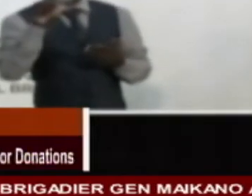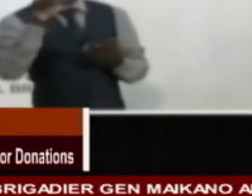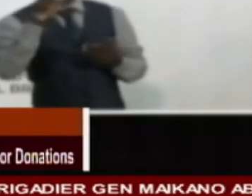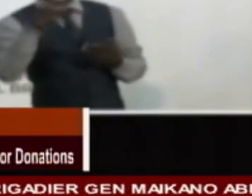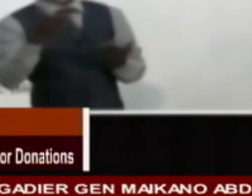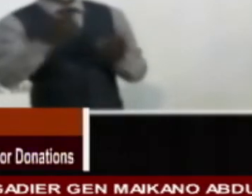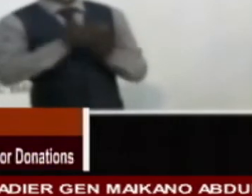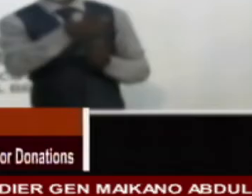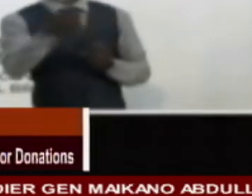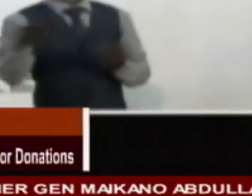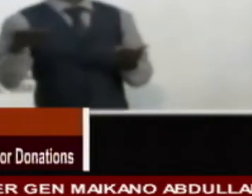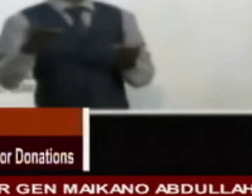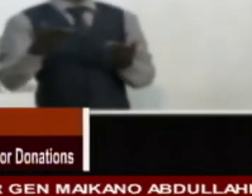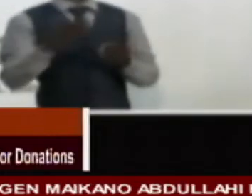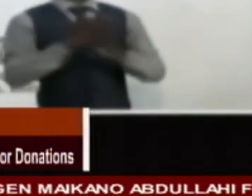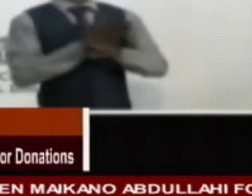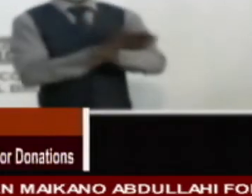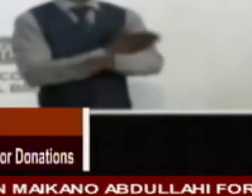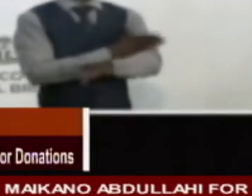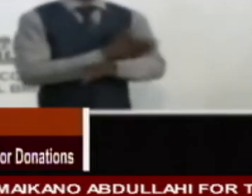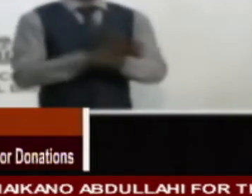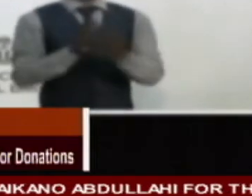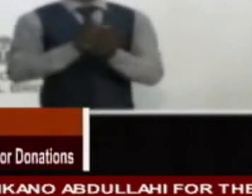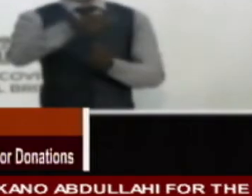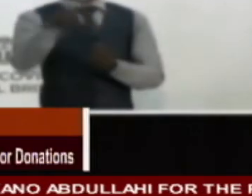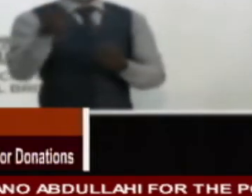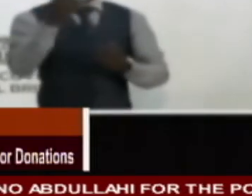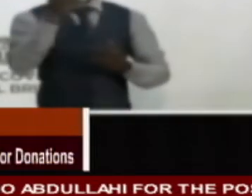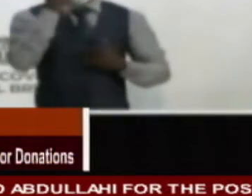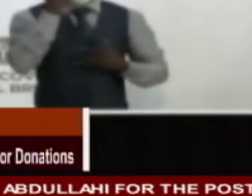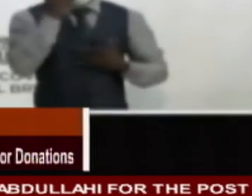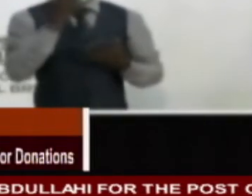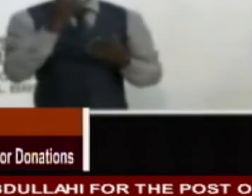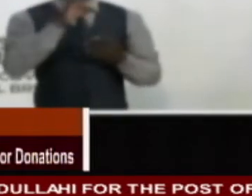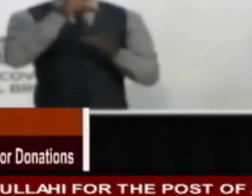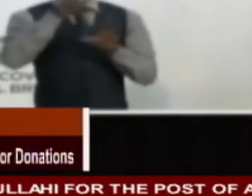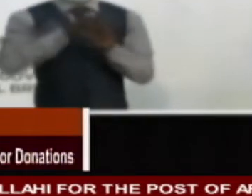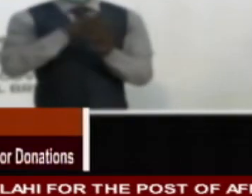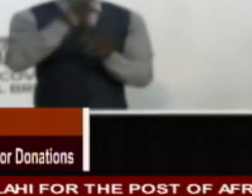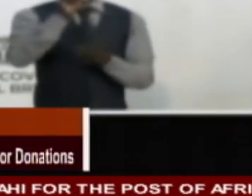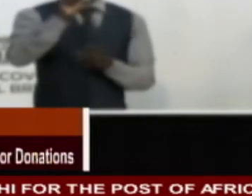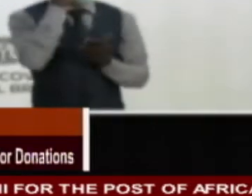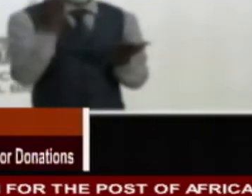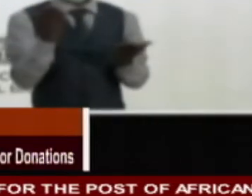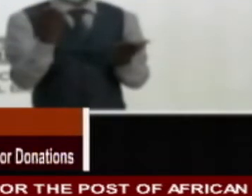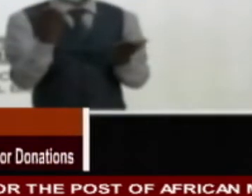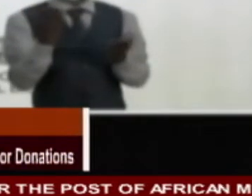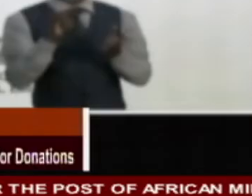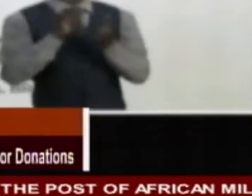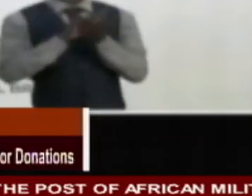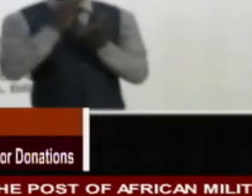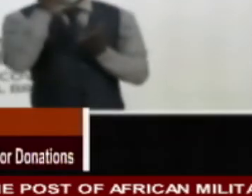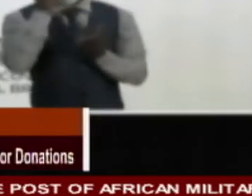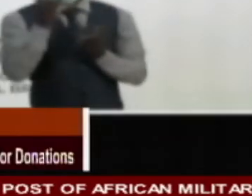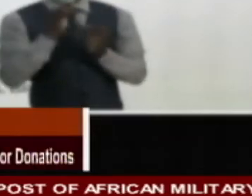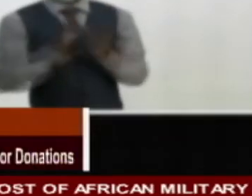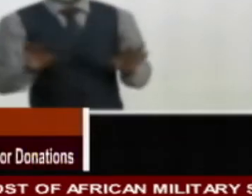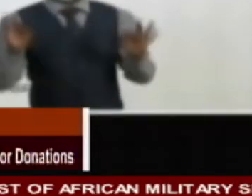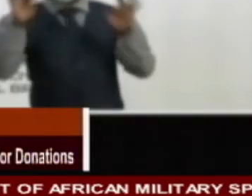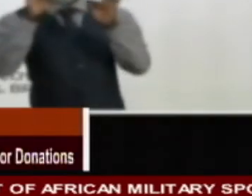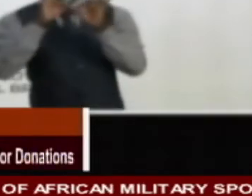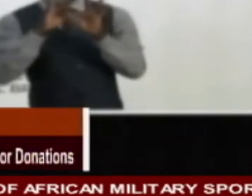out for all the other infectious diseases, including TB in our country. It is important for